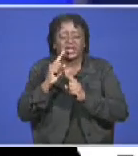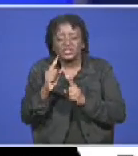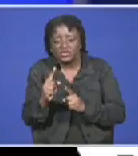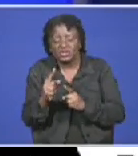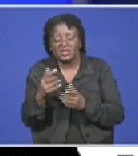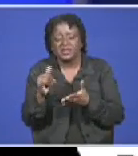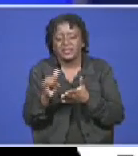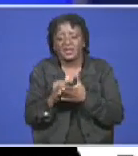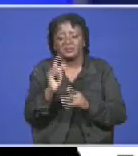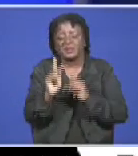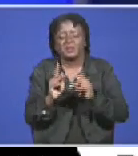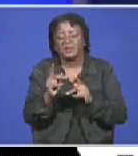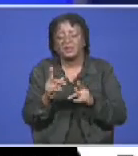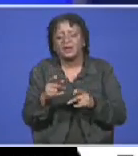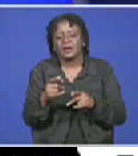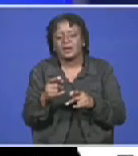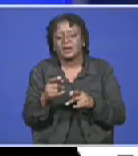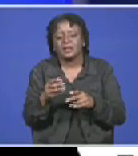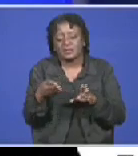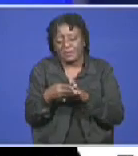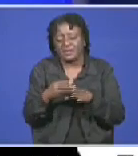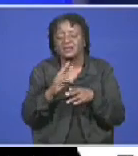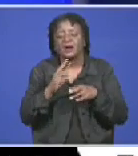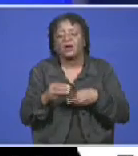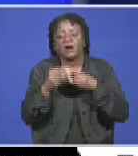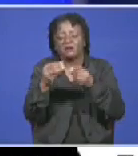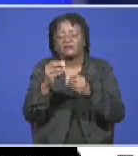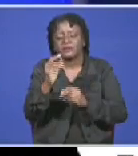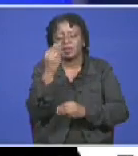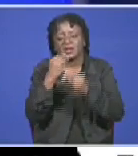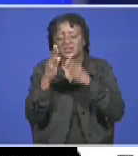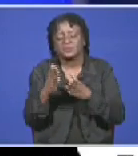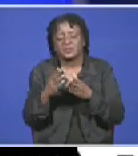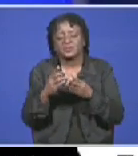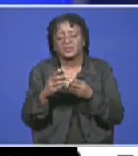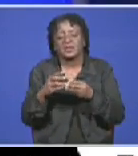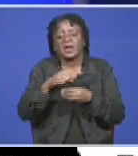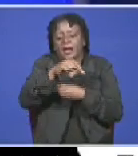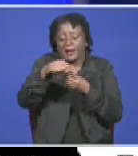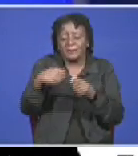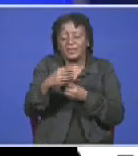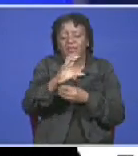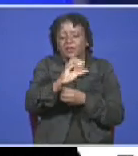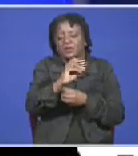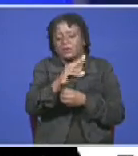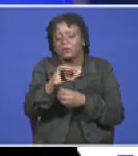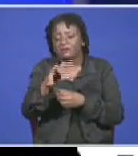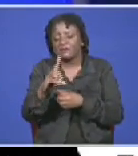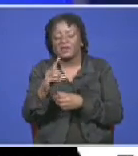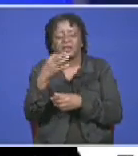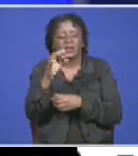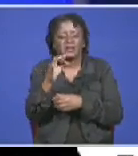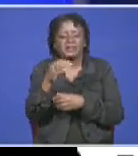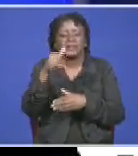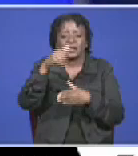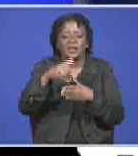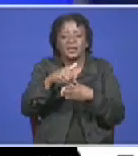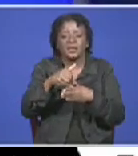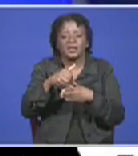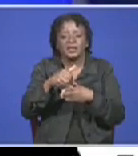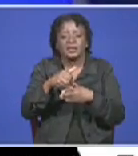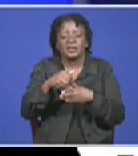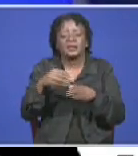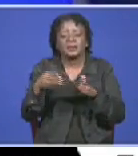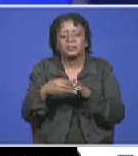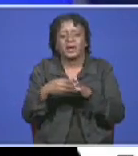when conducting their banking transactions in the midst of COVID-19. Now, reducing in-branch transactions,